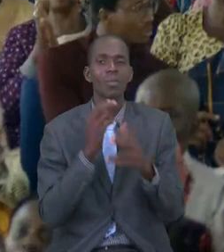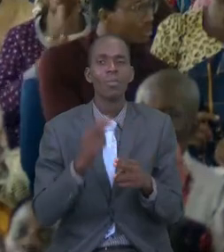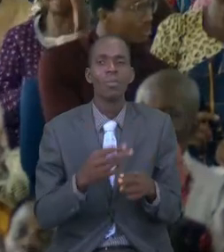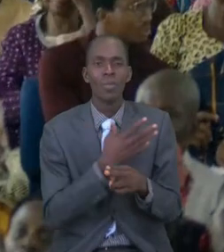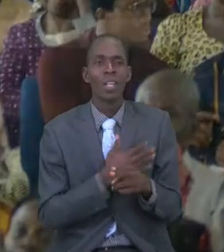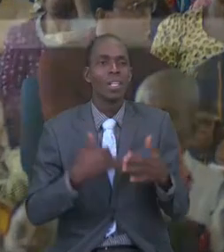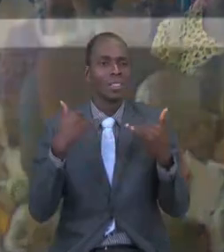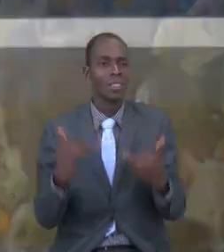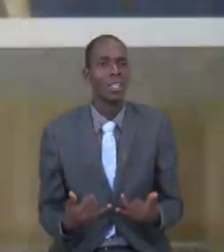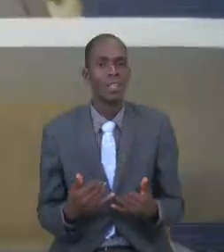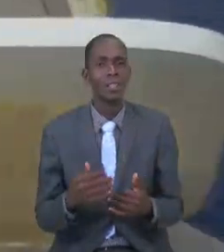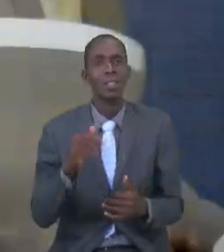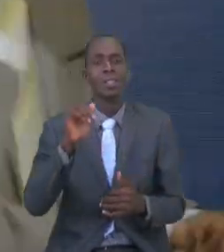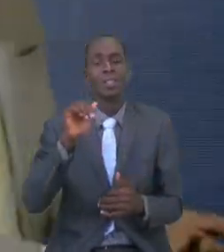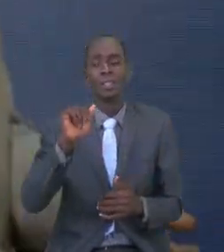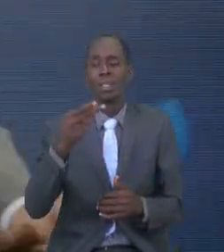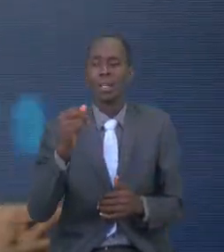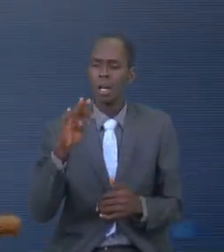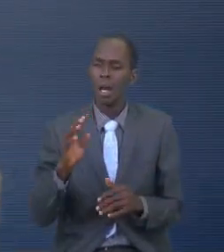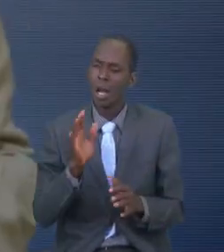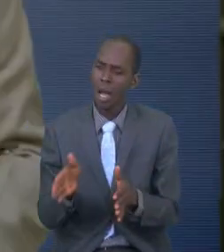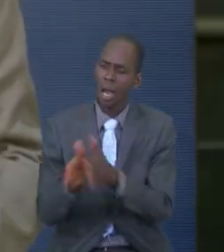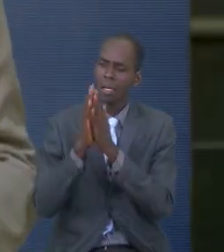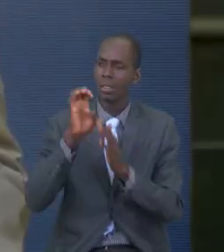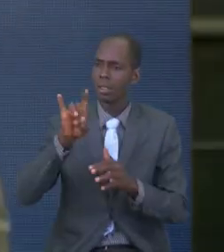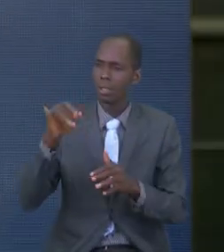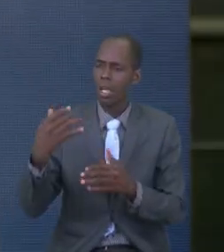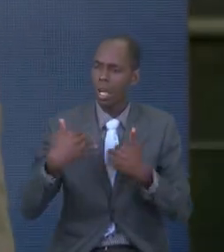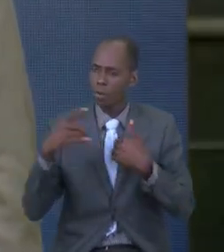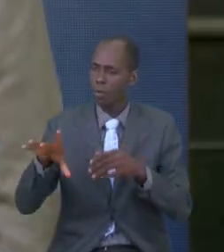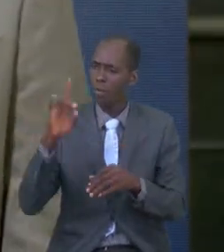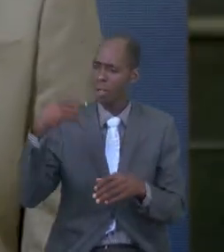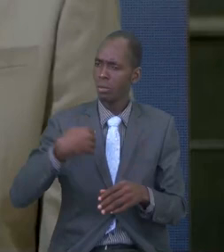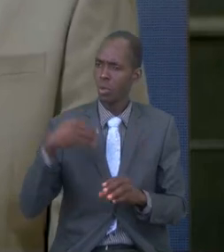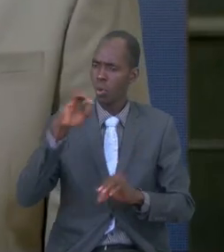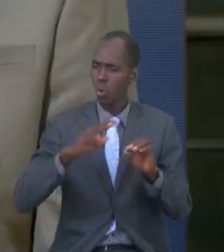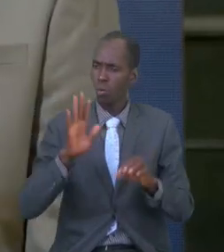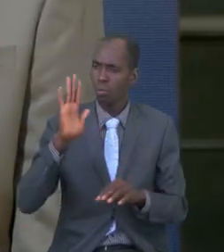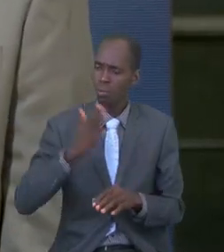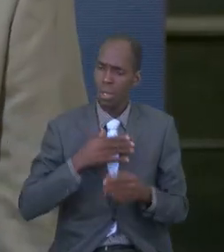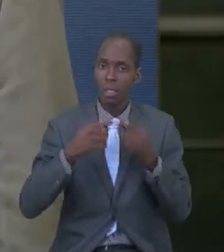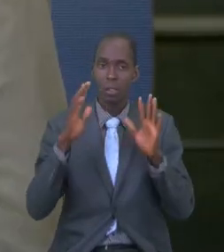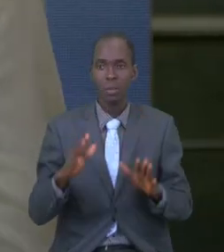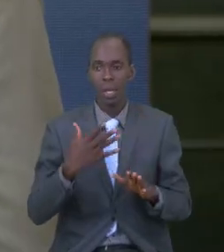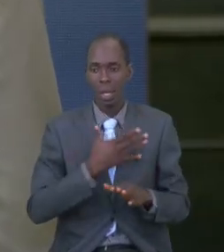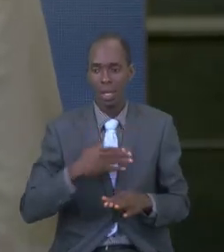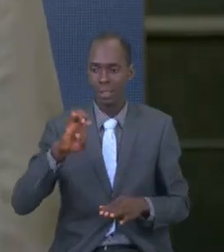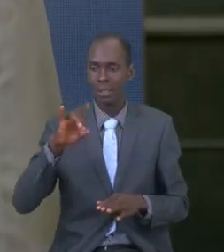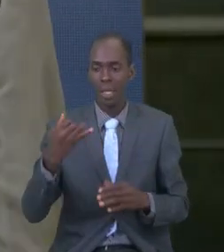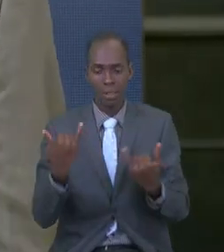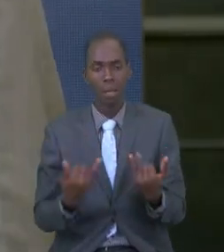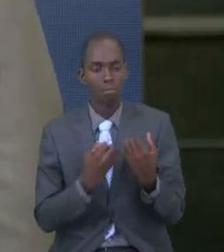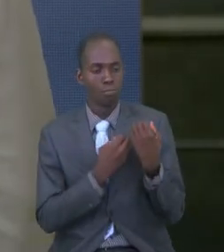when he have said, hast thou found me, O mine enemy? He answered, I have found you. Because